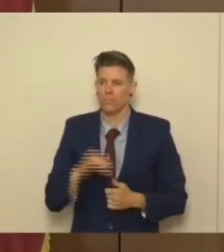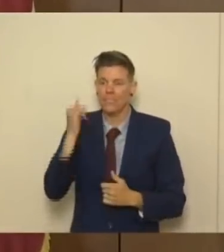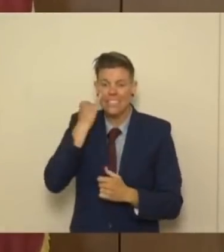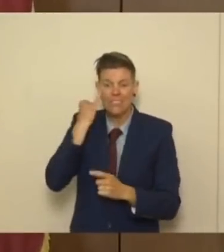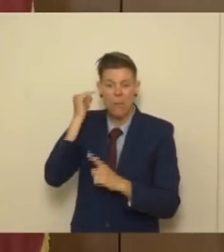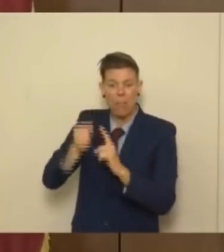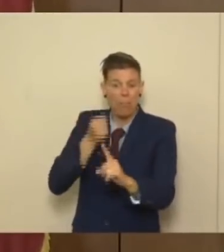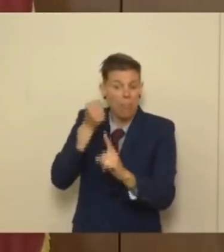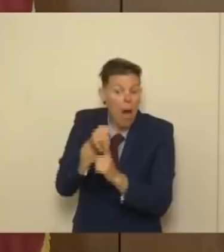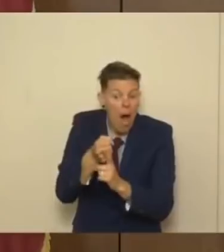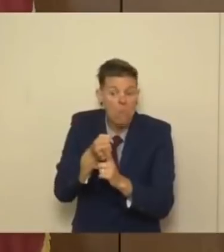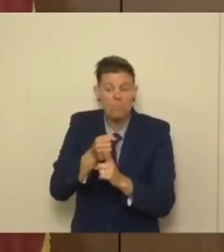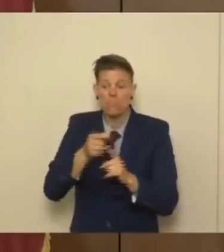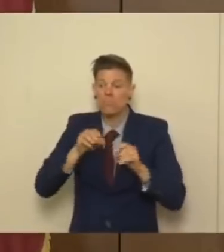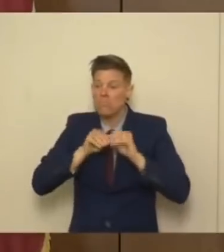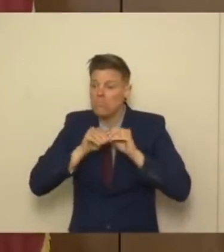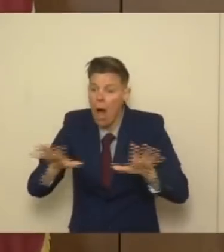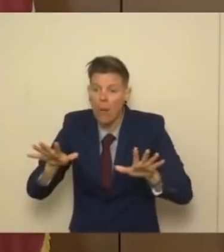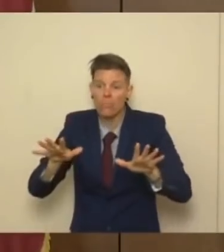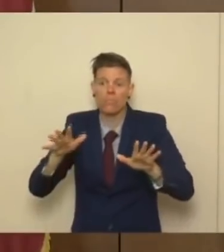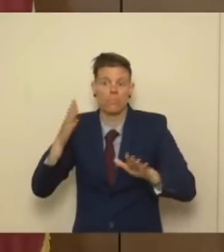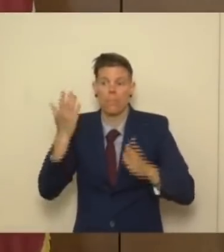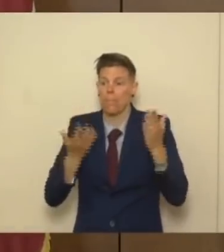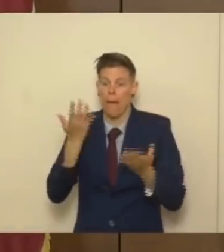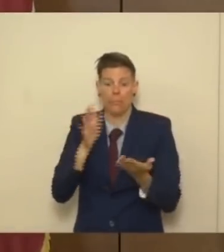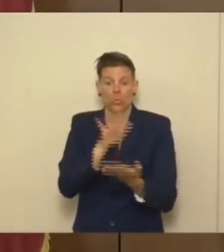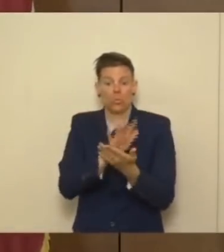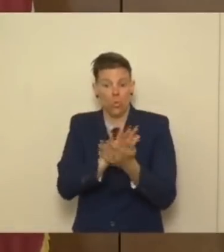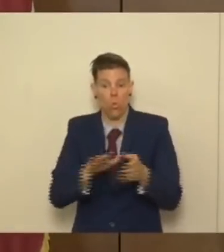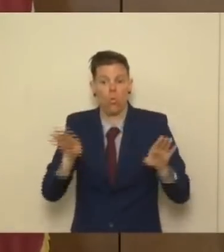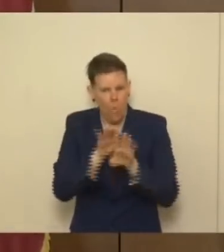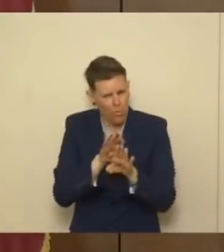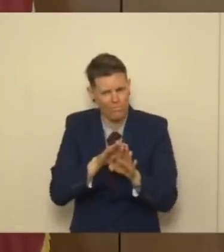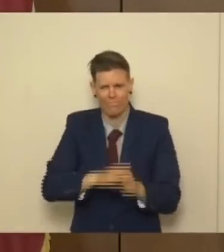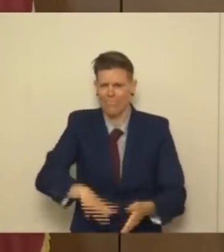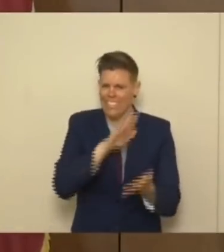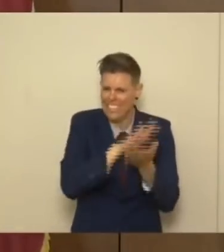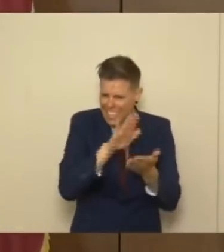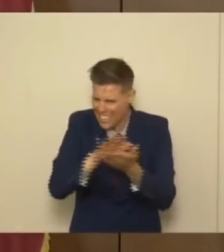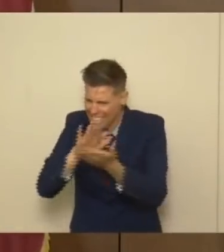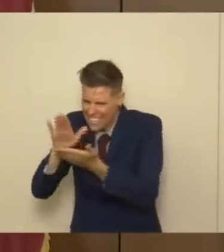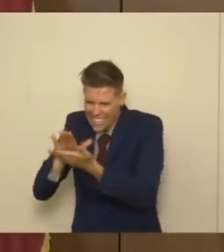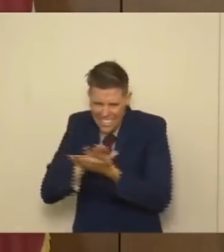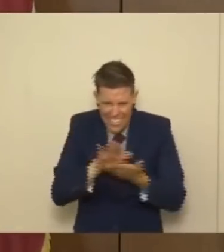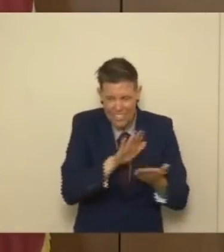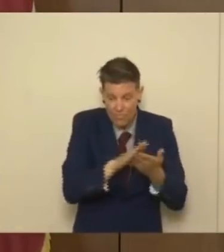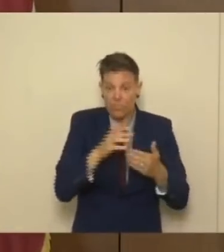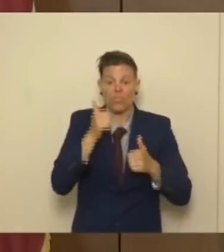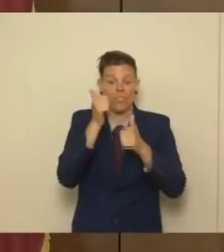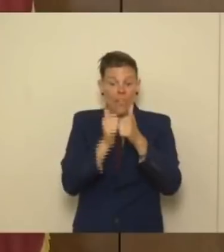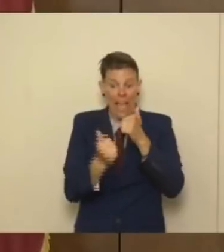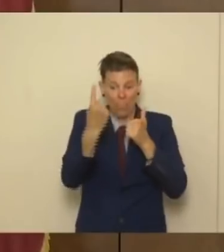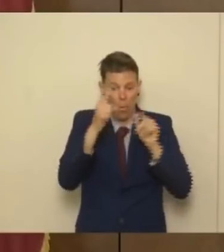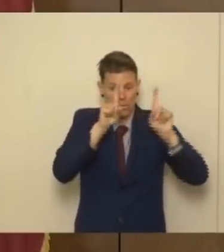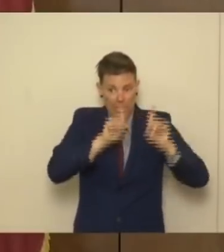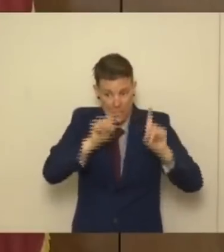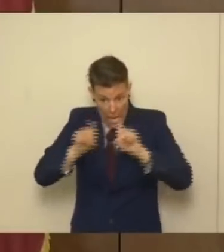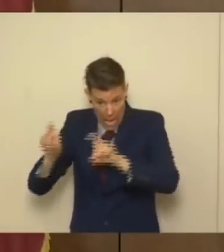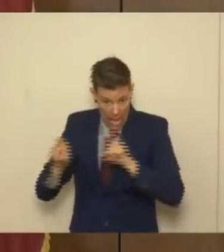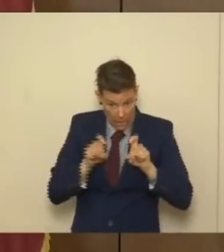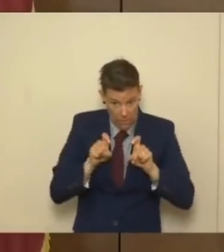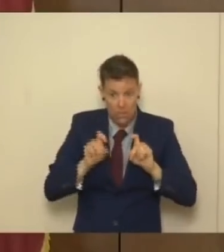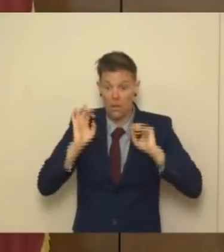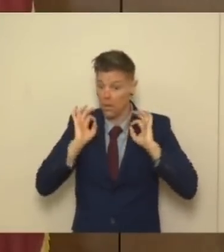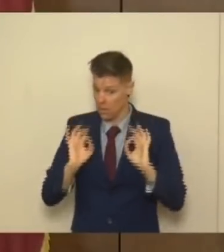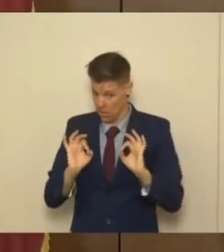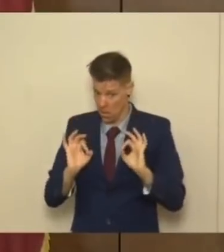it's cleaned, everyone's tested, and we're clear. It's possible that we isolate the virus, we do surveillance testing, we're clear about what